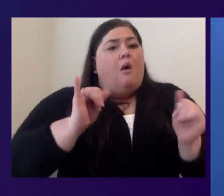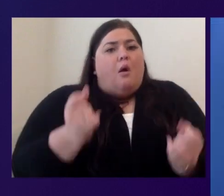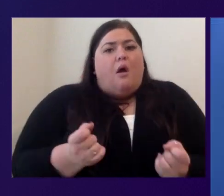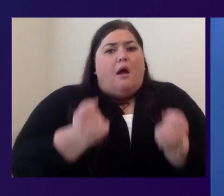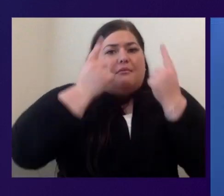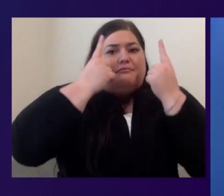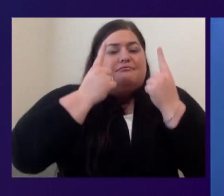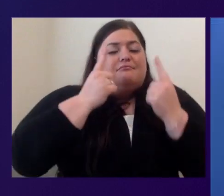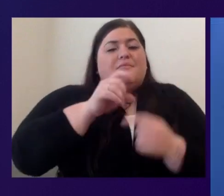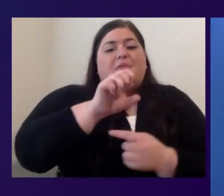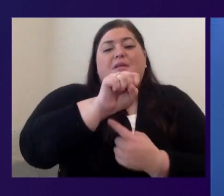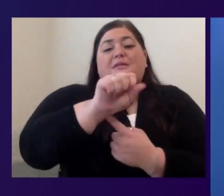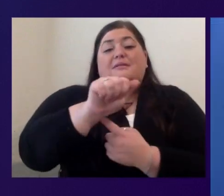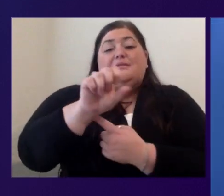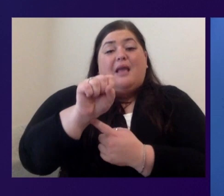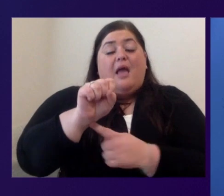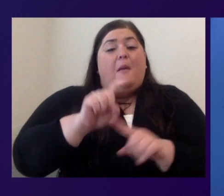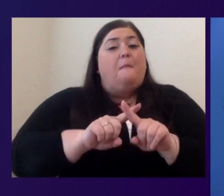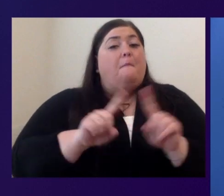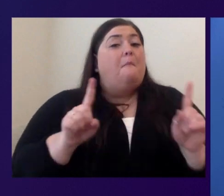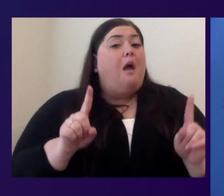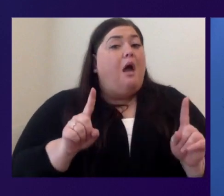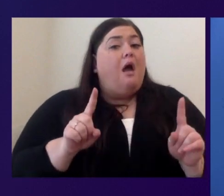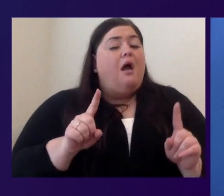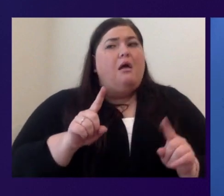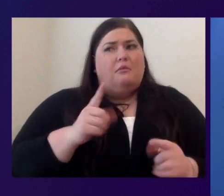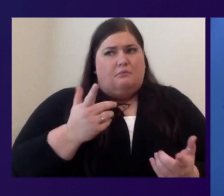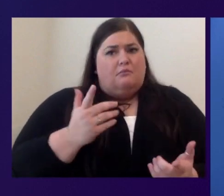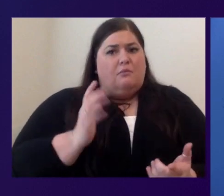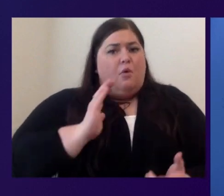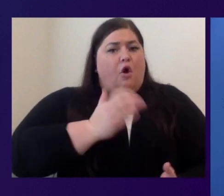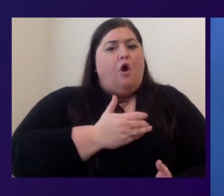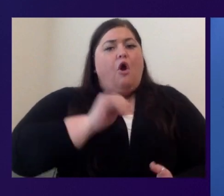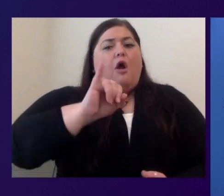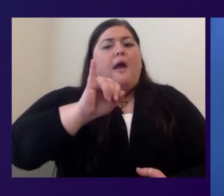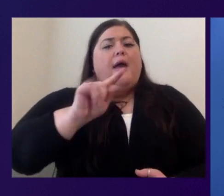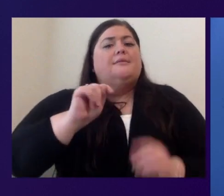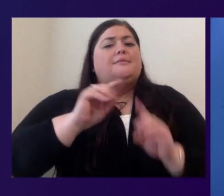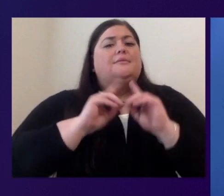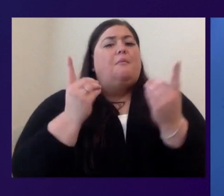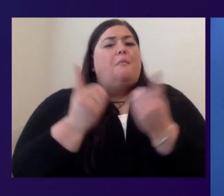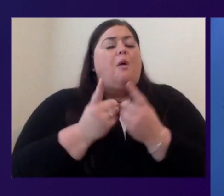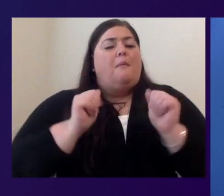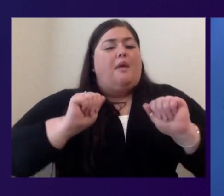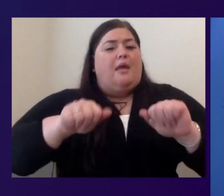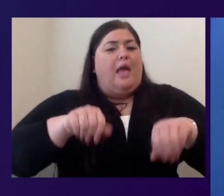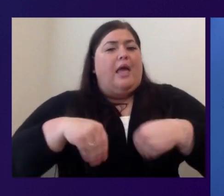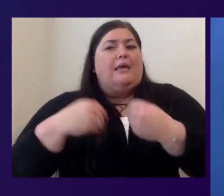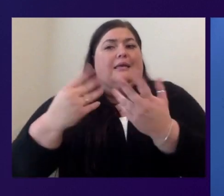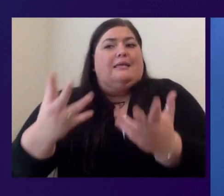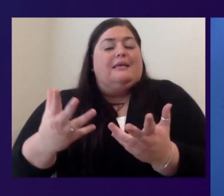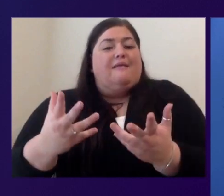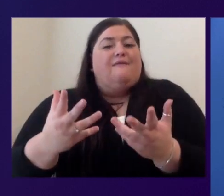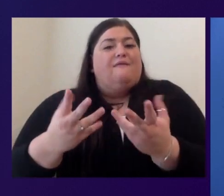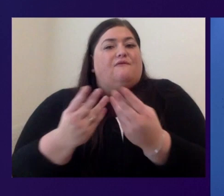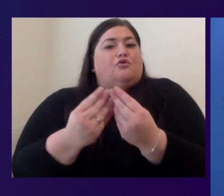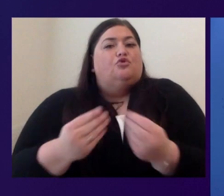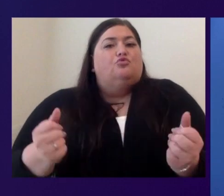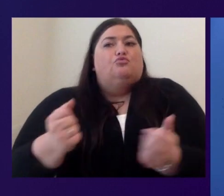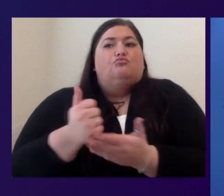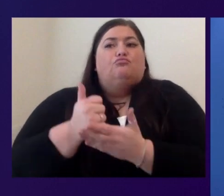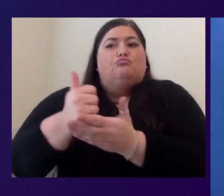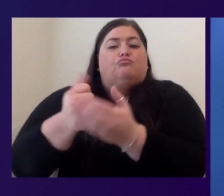service, and we do have an IT department to offer technology solution to my employees, to my end users, to